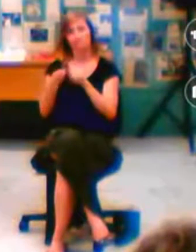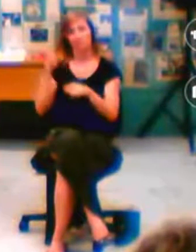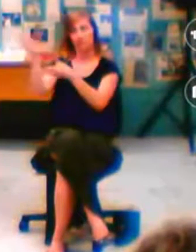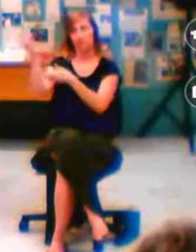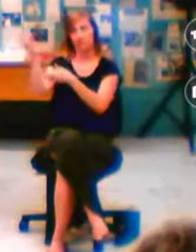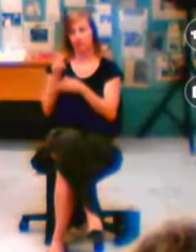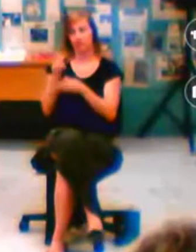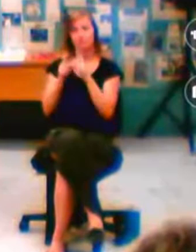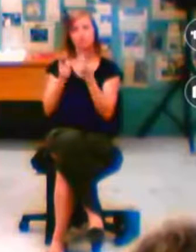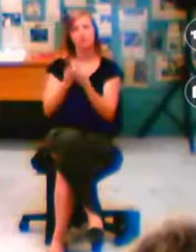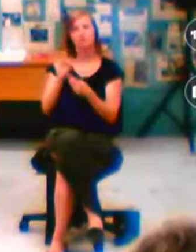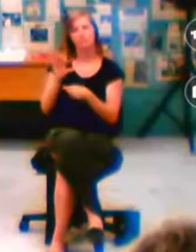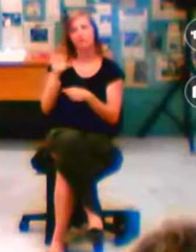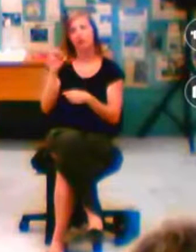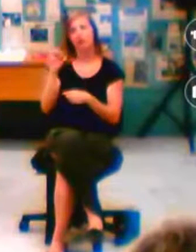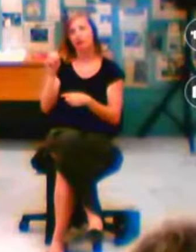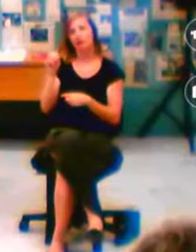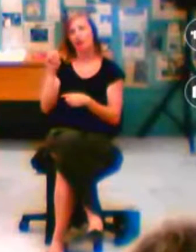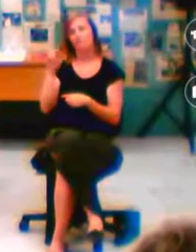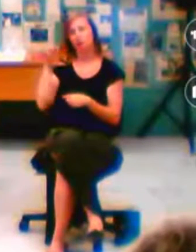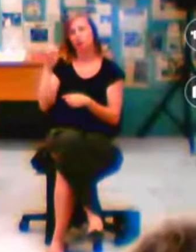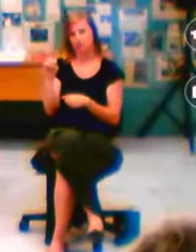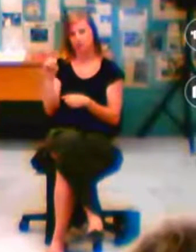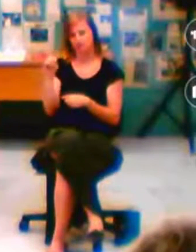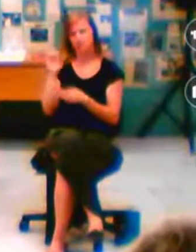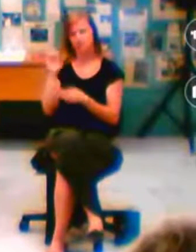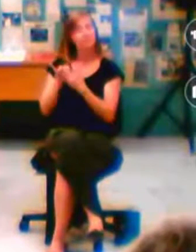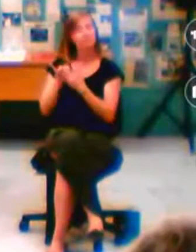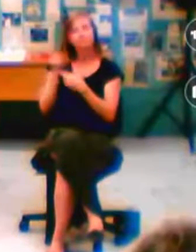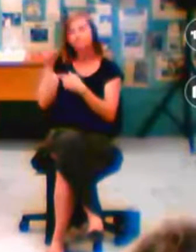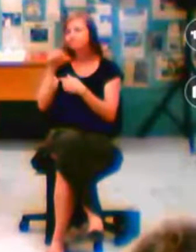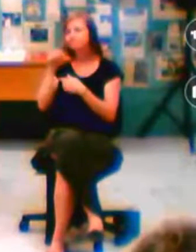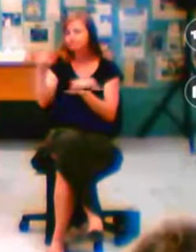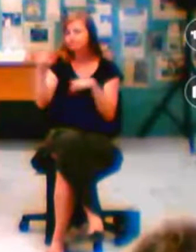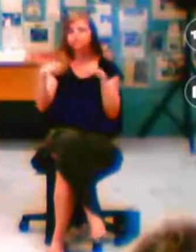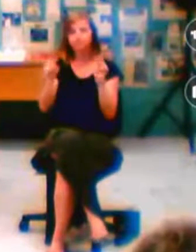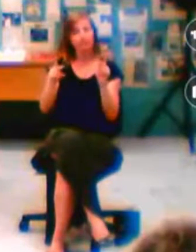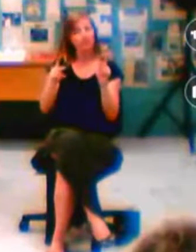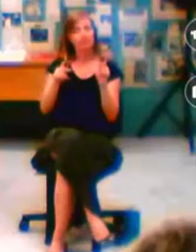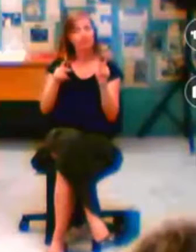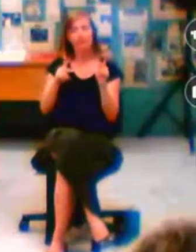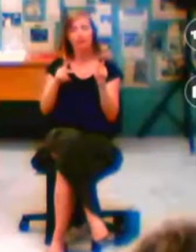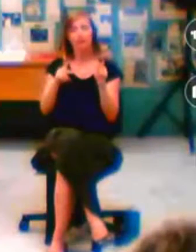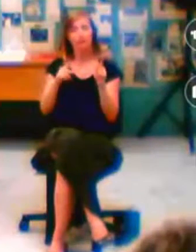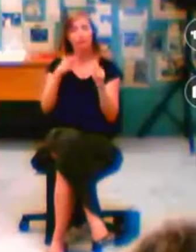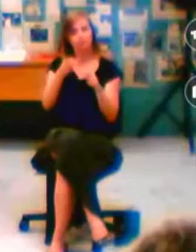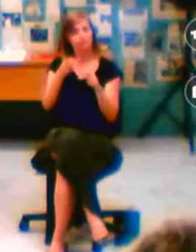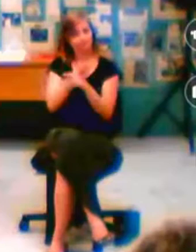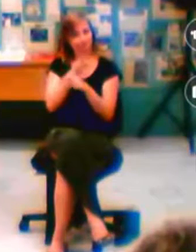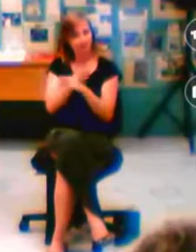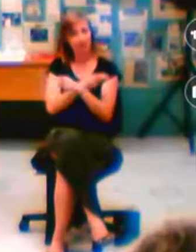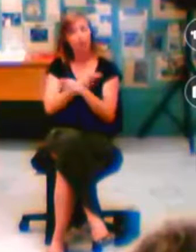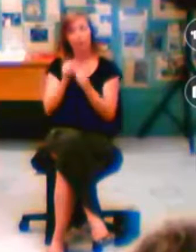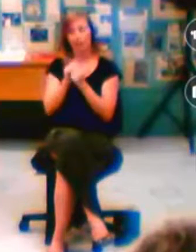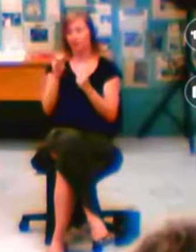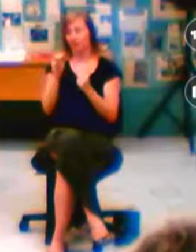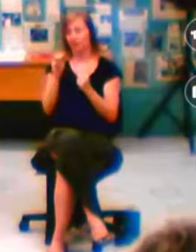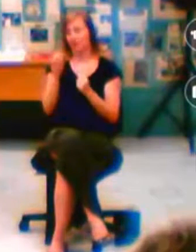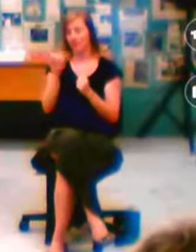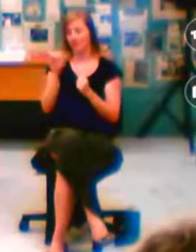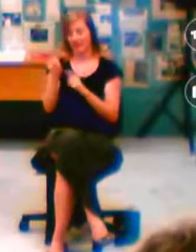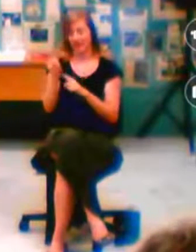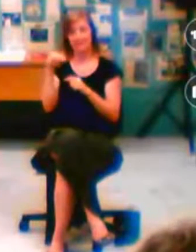the Colorado Health Foundation study was that it used the RIMS 2 model. The RIMS 2 model is an off-the-shelf model from the Department of